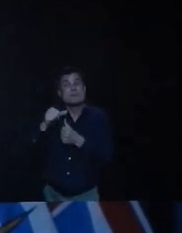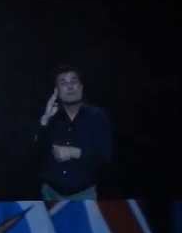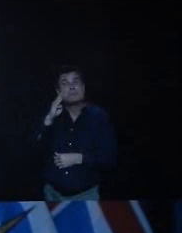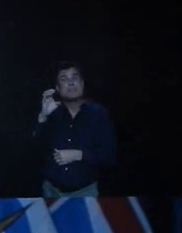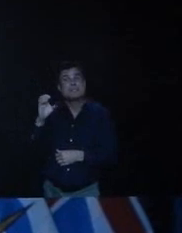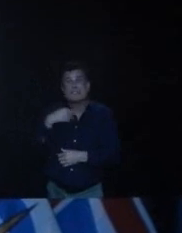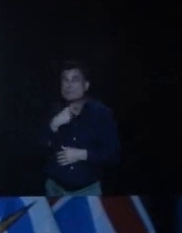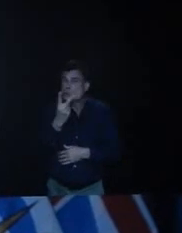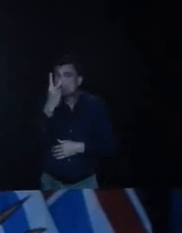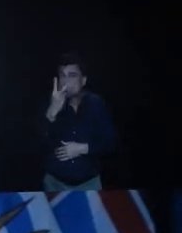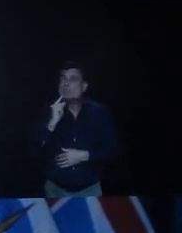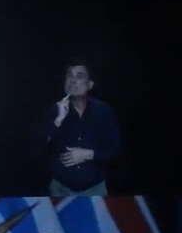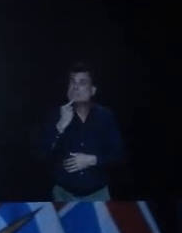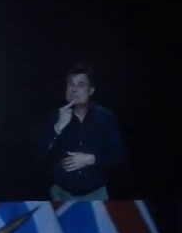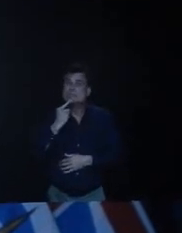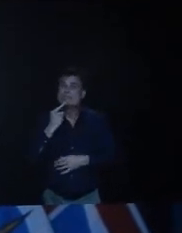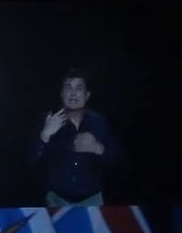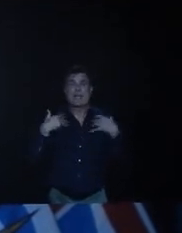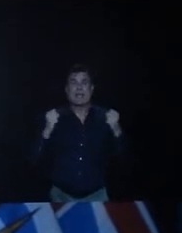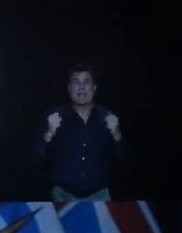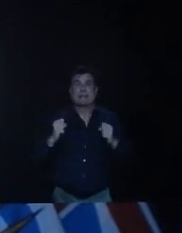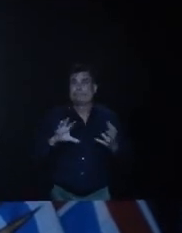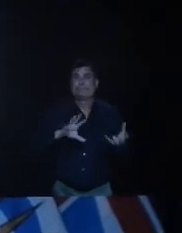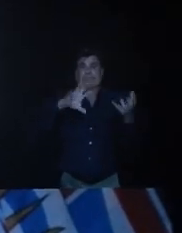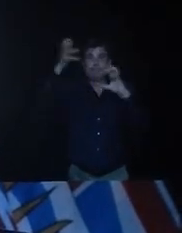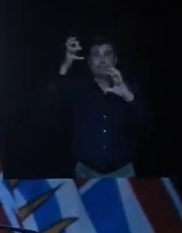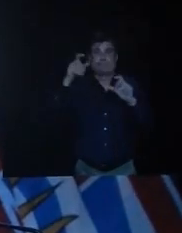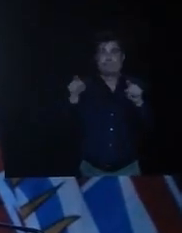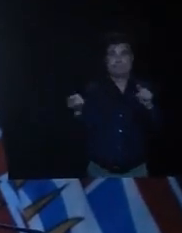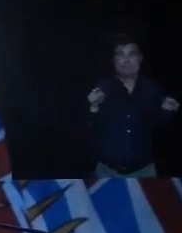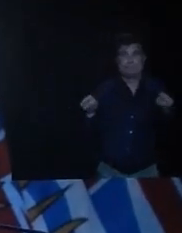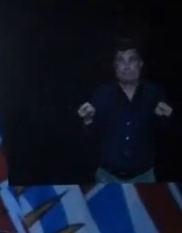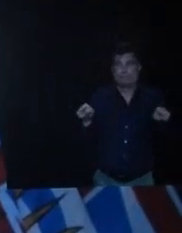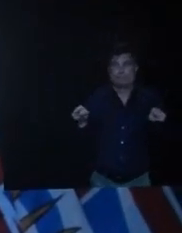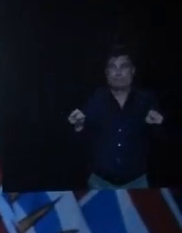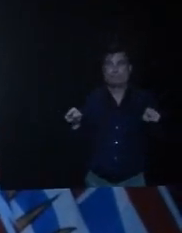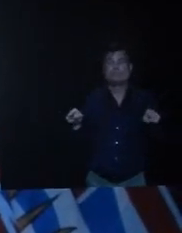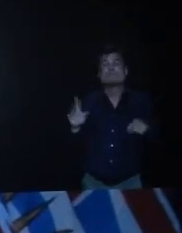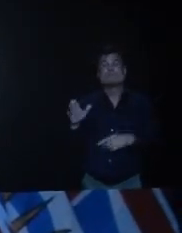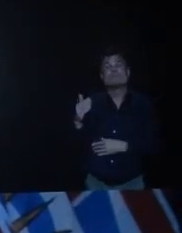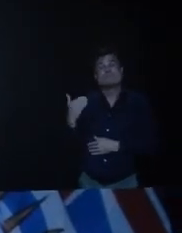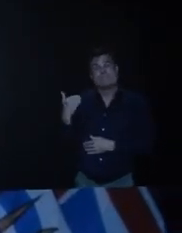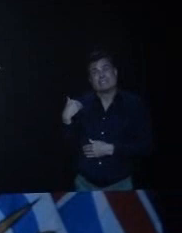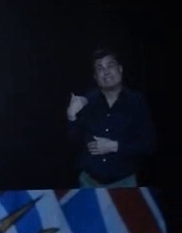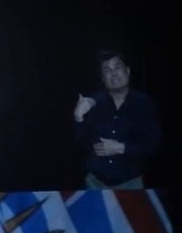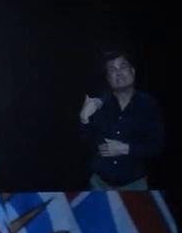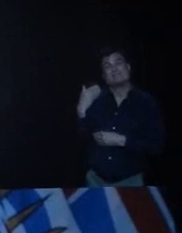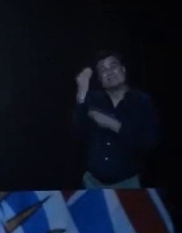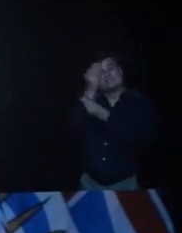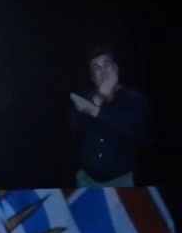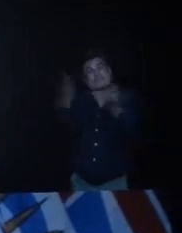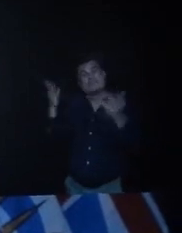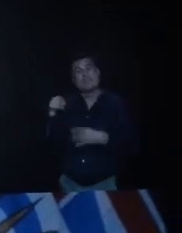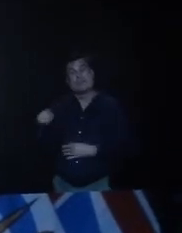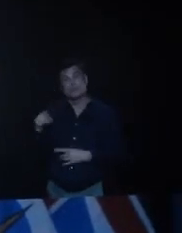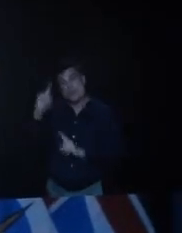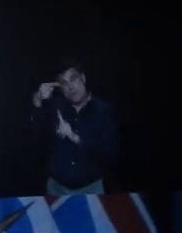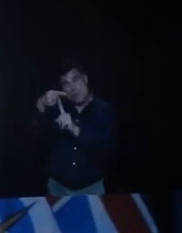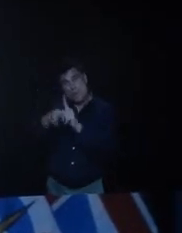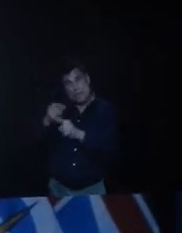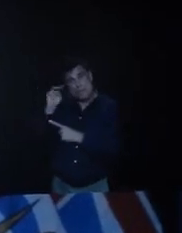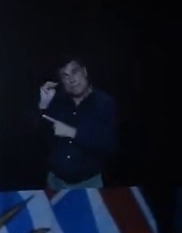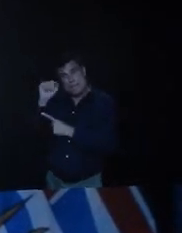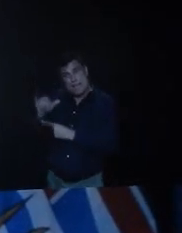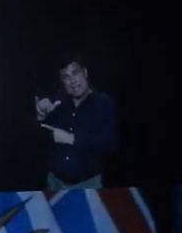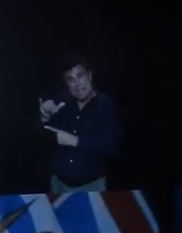crisis. As everybody knows. The coroner's office announced 170 people in British Columbia died from